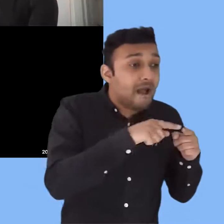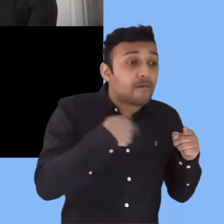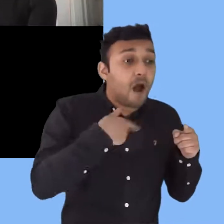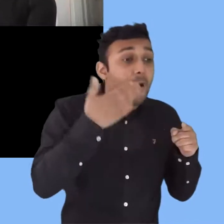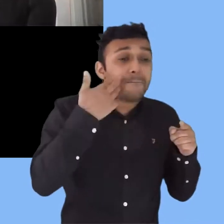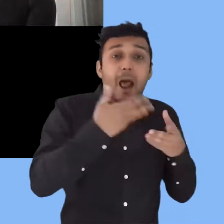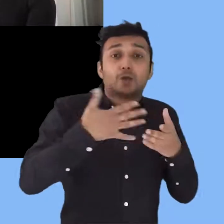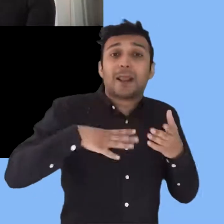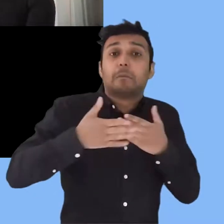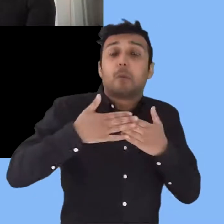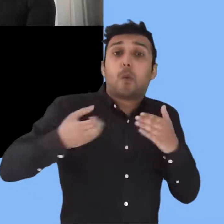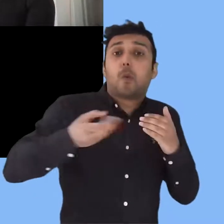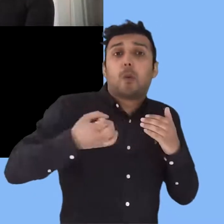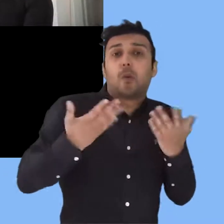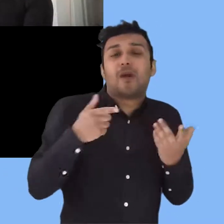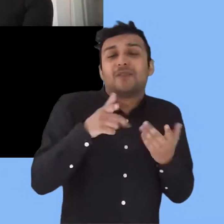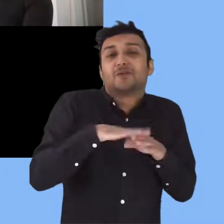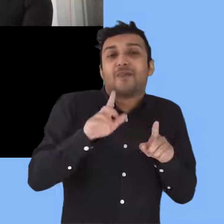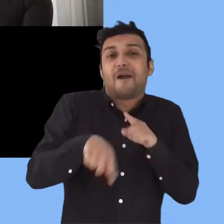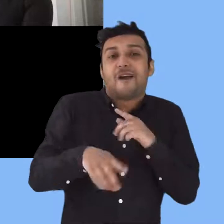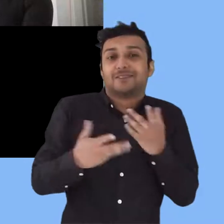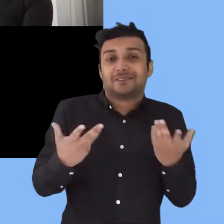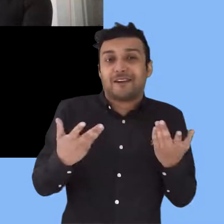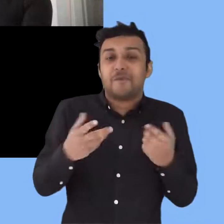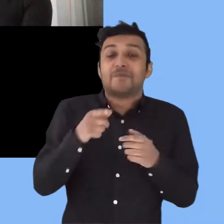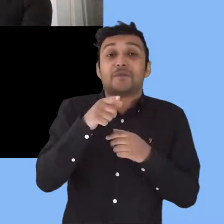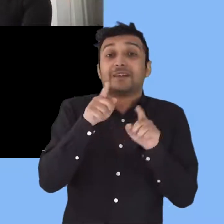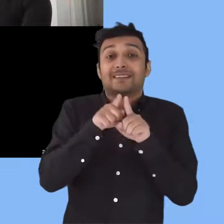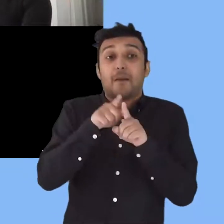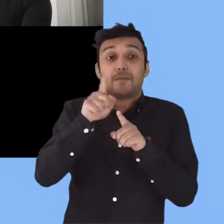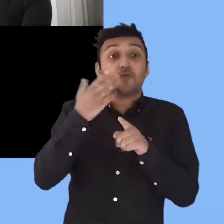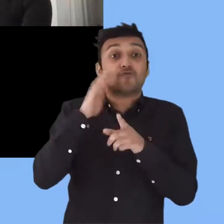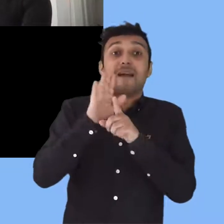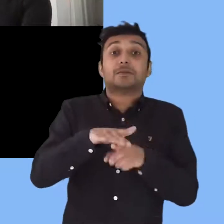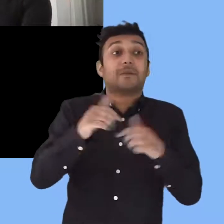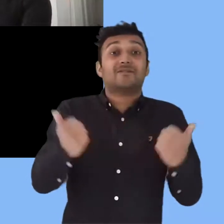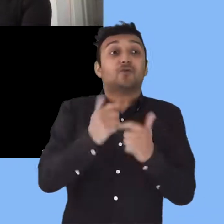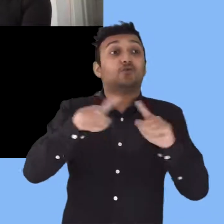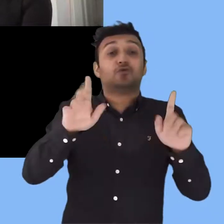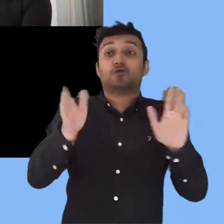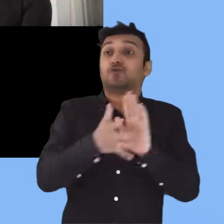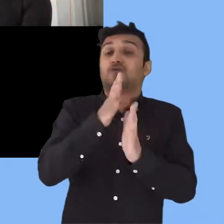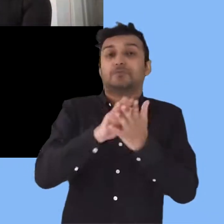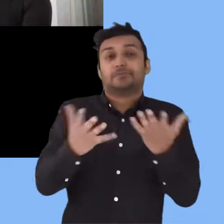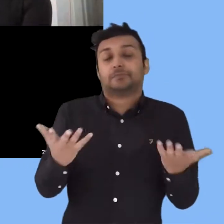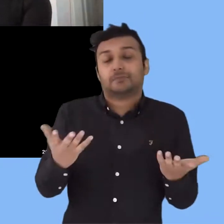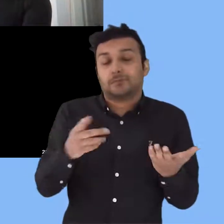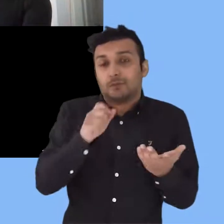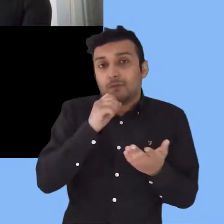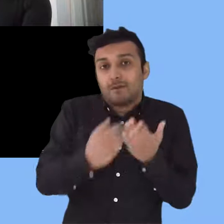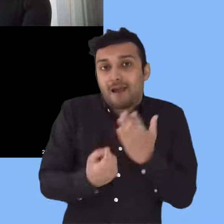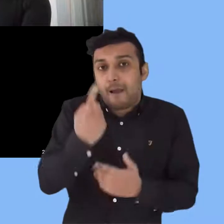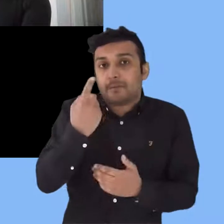is really, really important work as well, to say. There's no end to racism anytime soon. So we need to